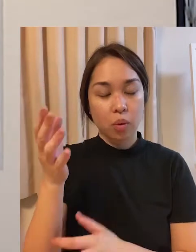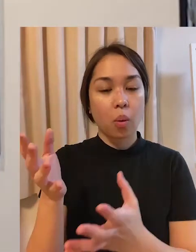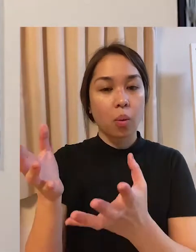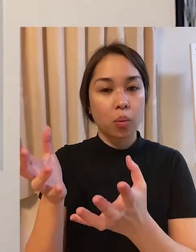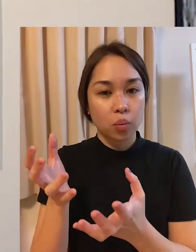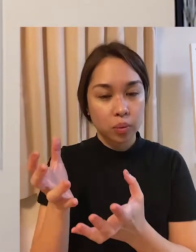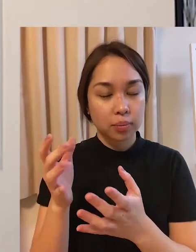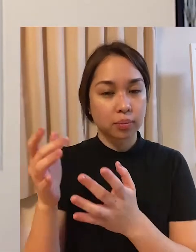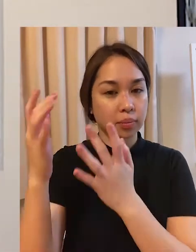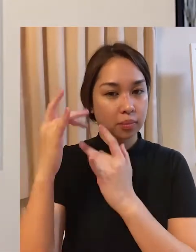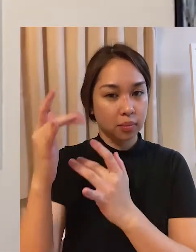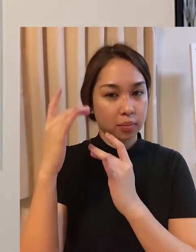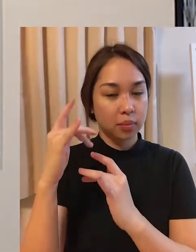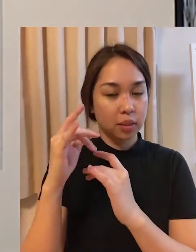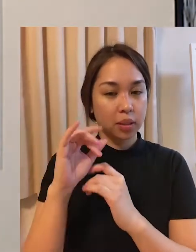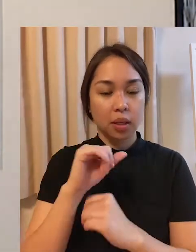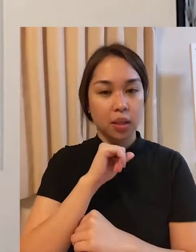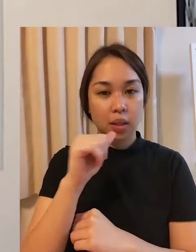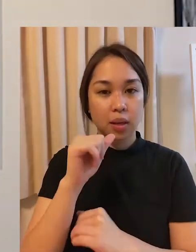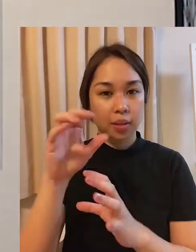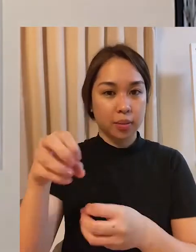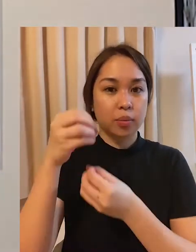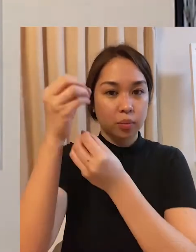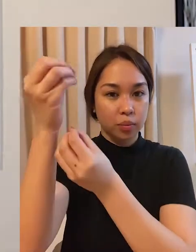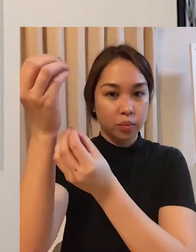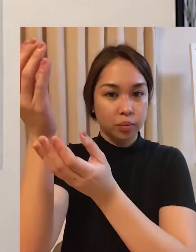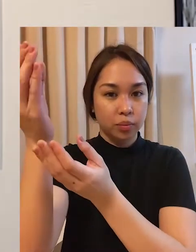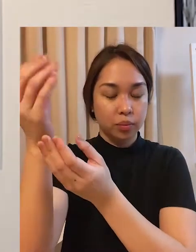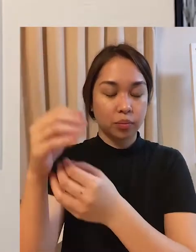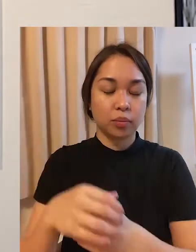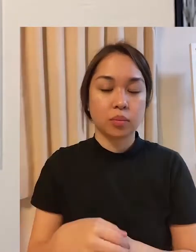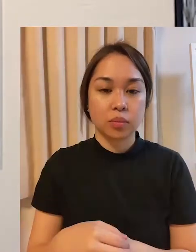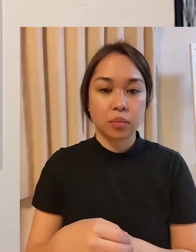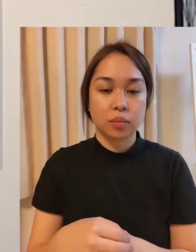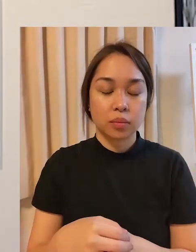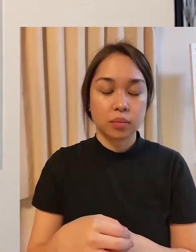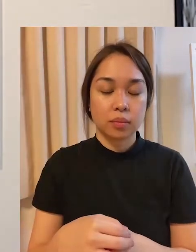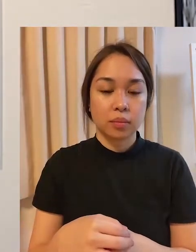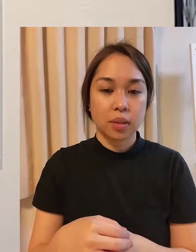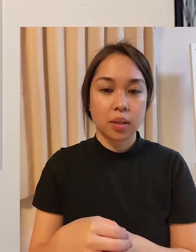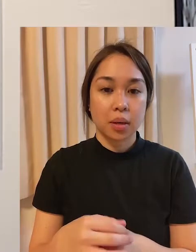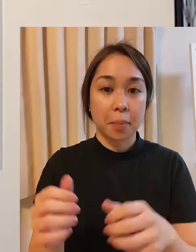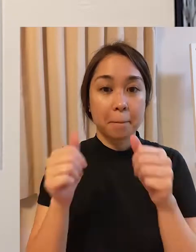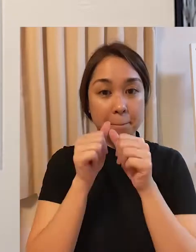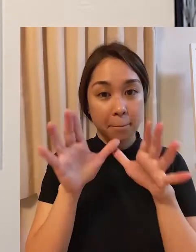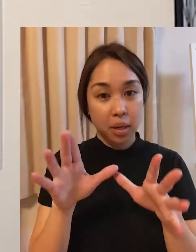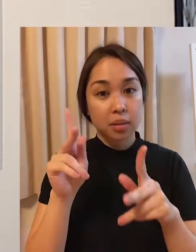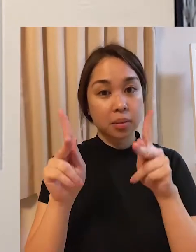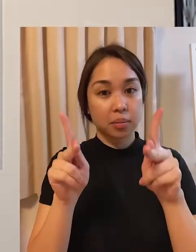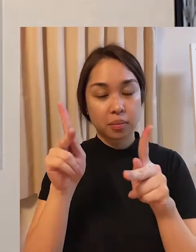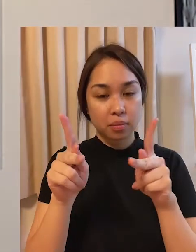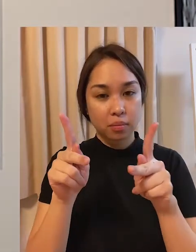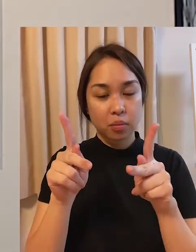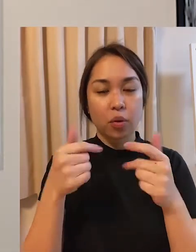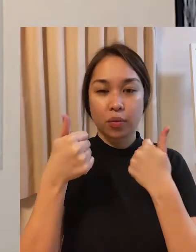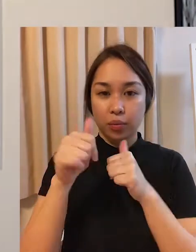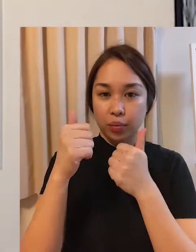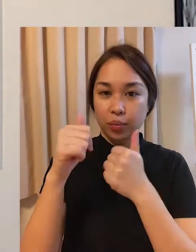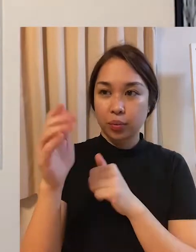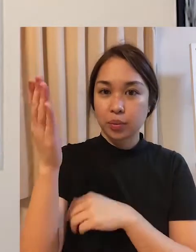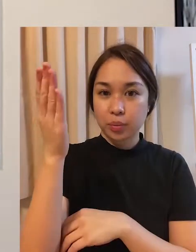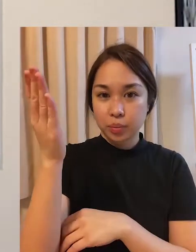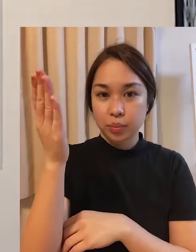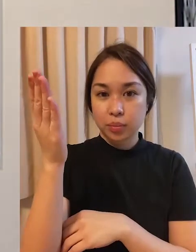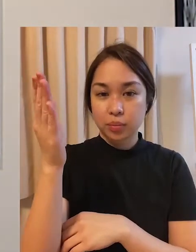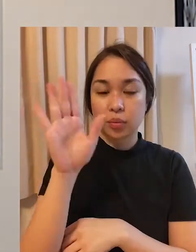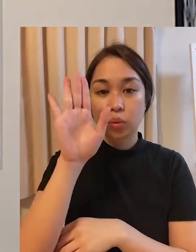sacrifice. Blessed are those who walk in the light of Your presence and abide in the center of Your will. To keep